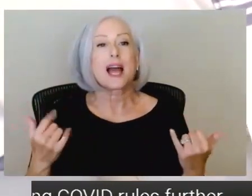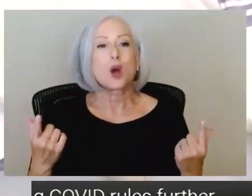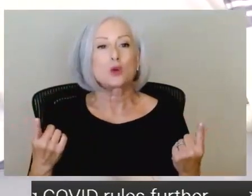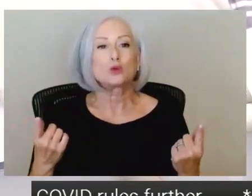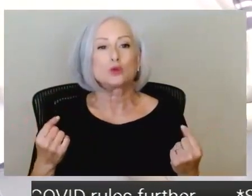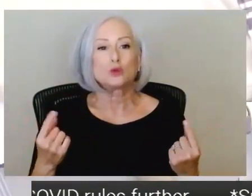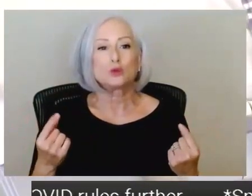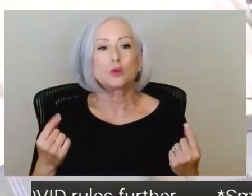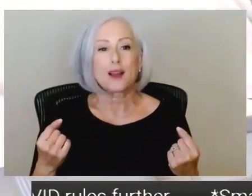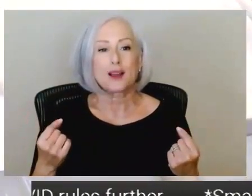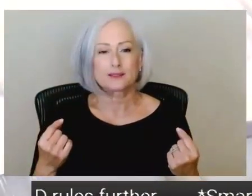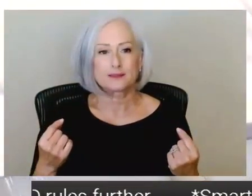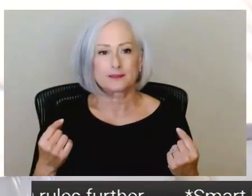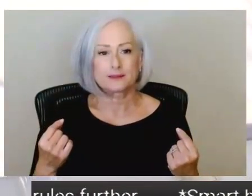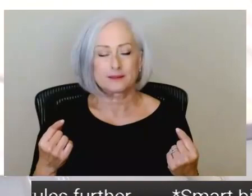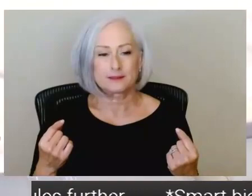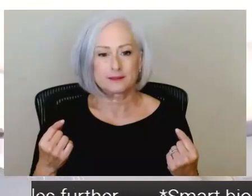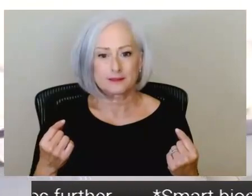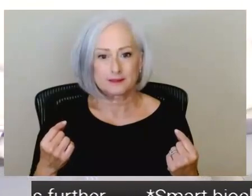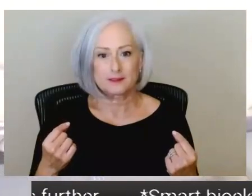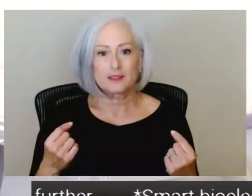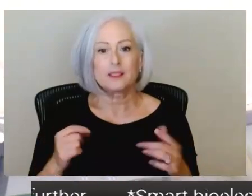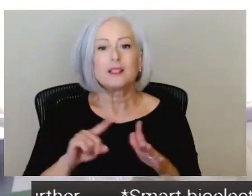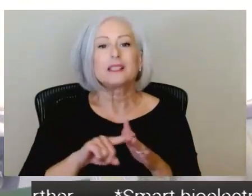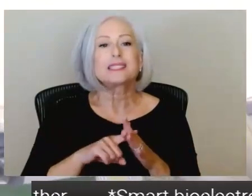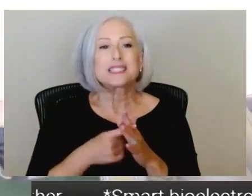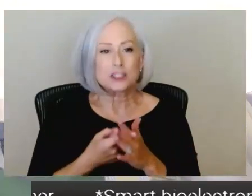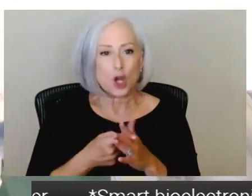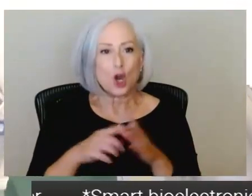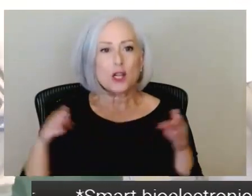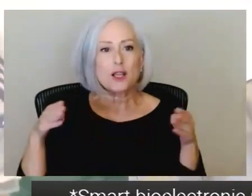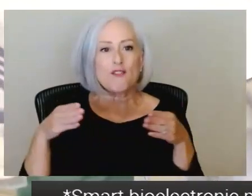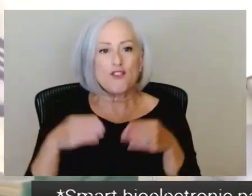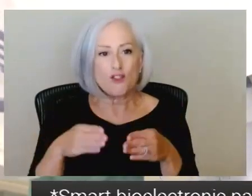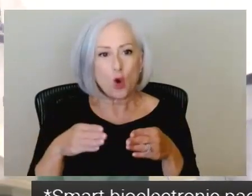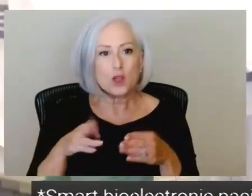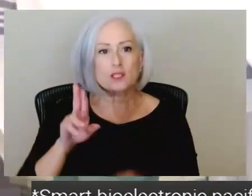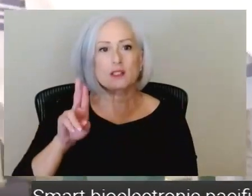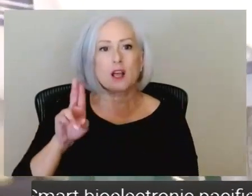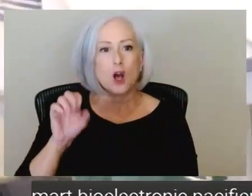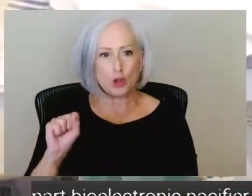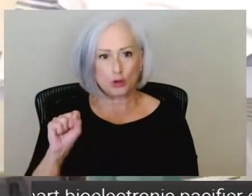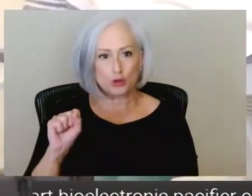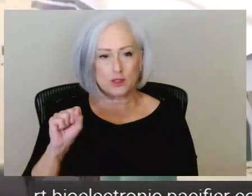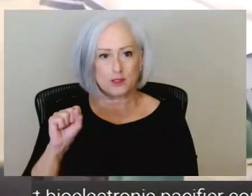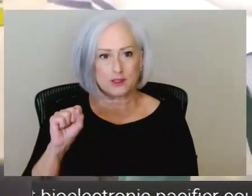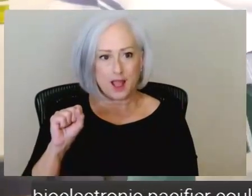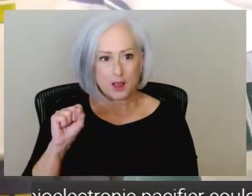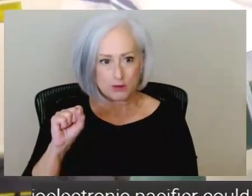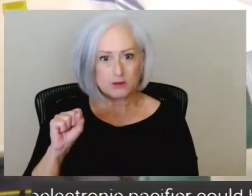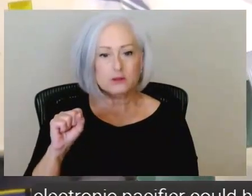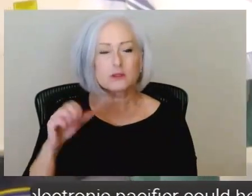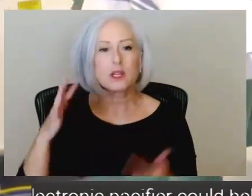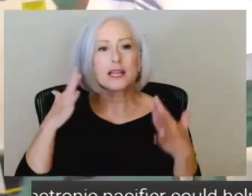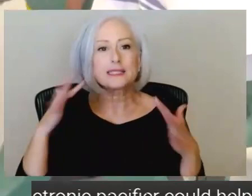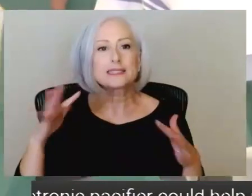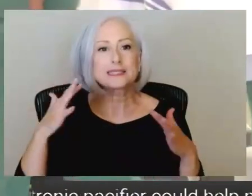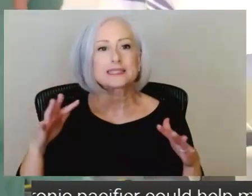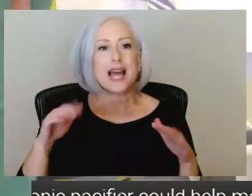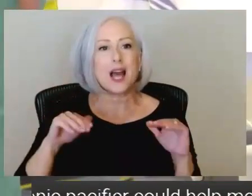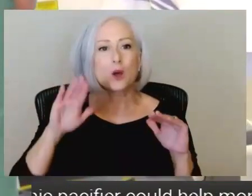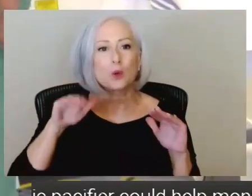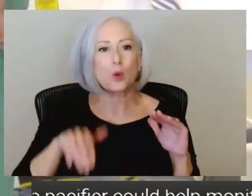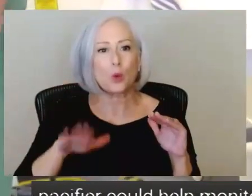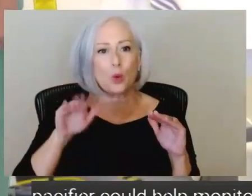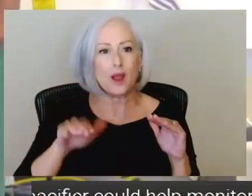start putting the focused ultrasound, these targeted sound waves, on the area of her brain where they think the